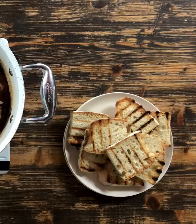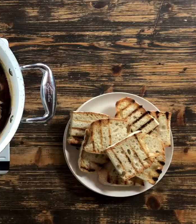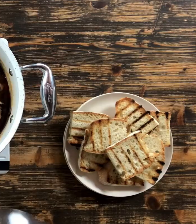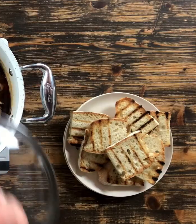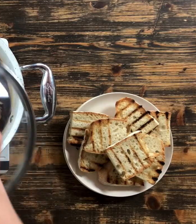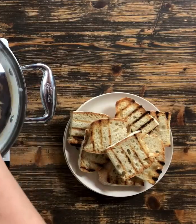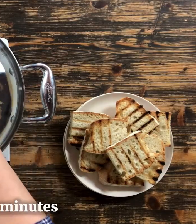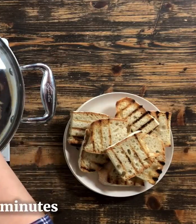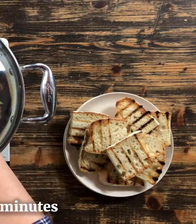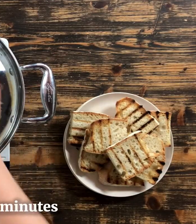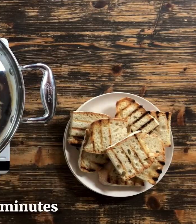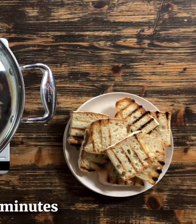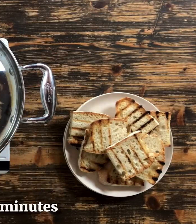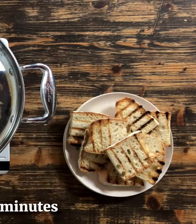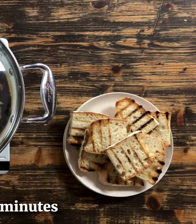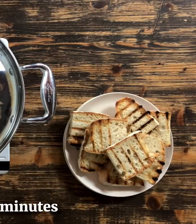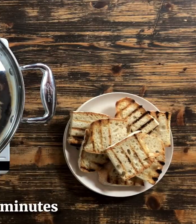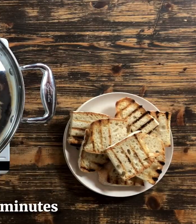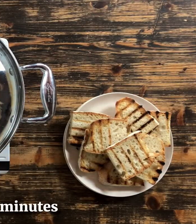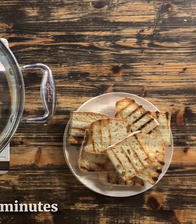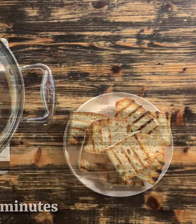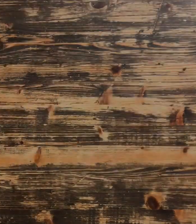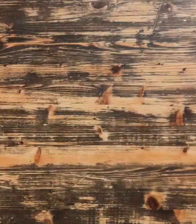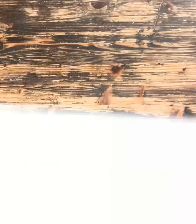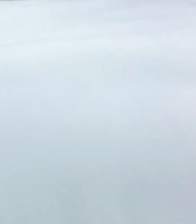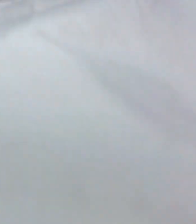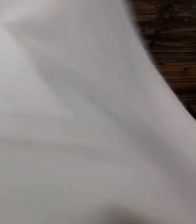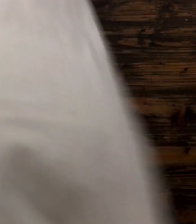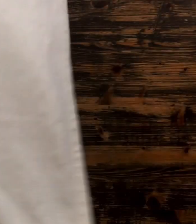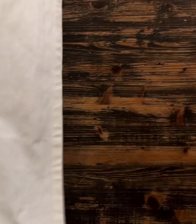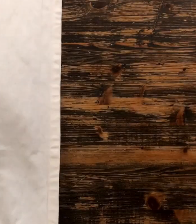Cover and cook for another 10 minutes.